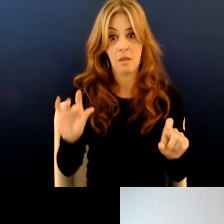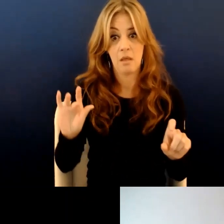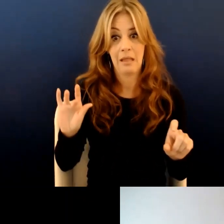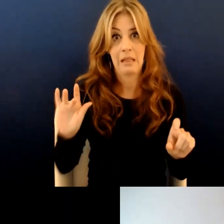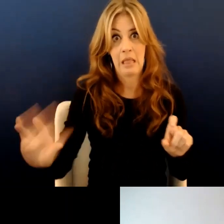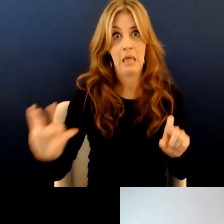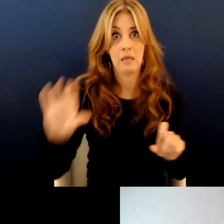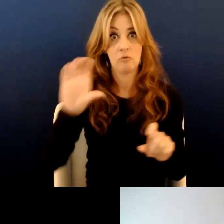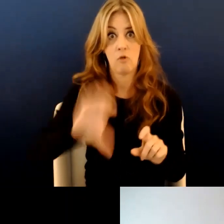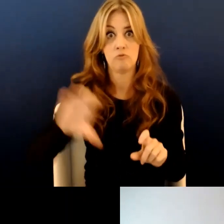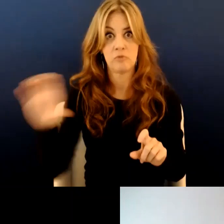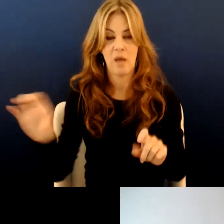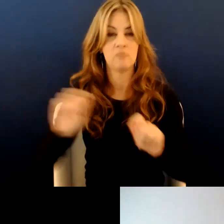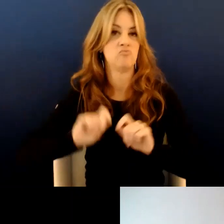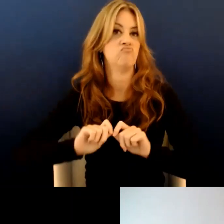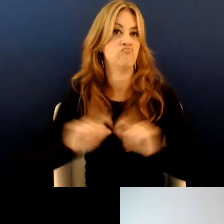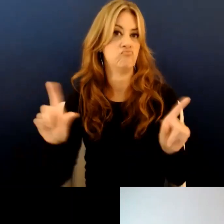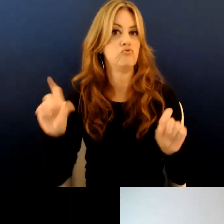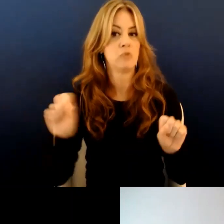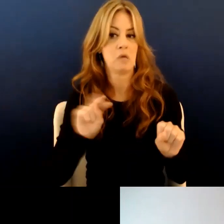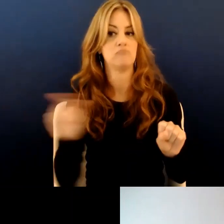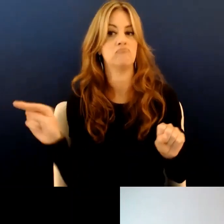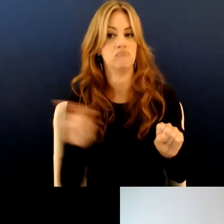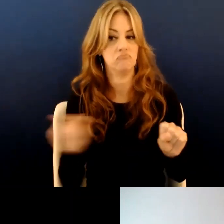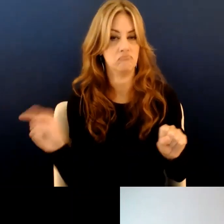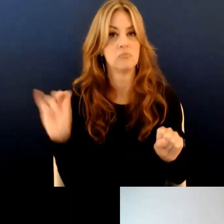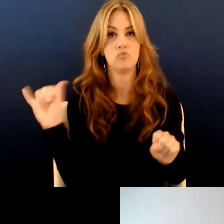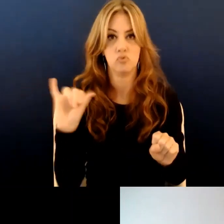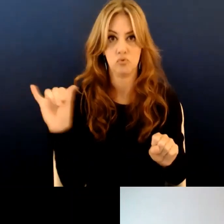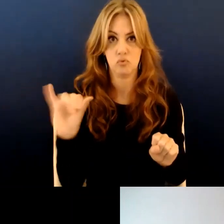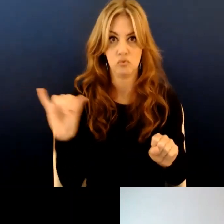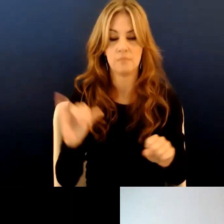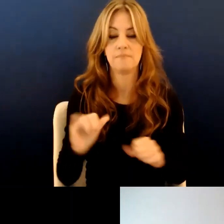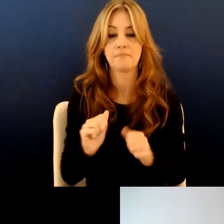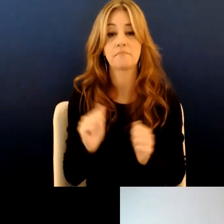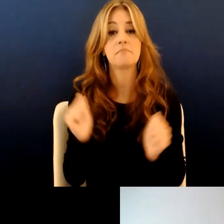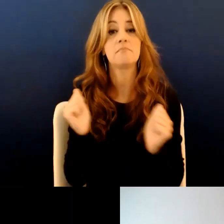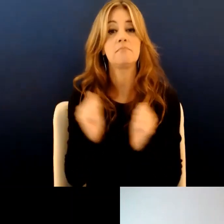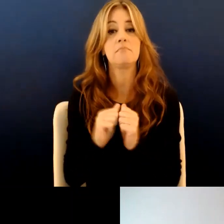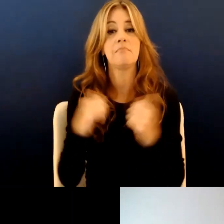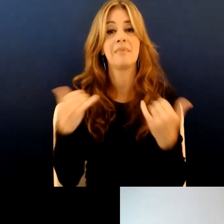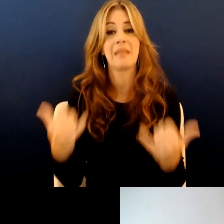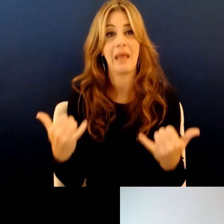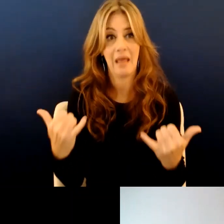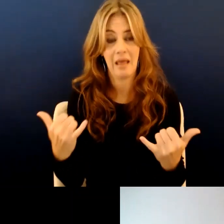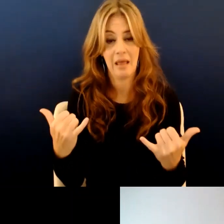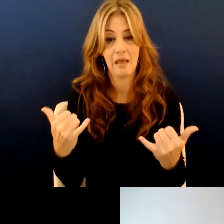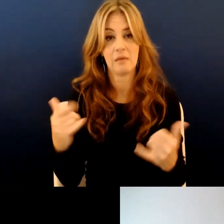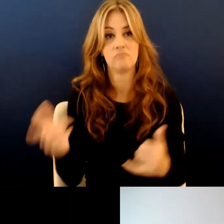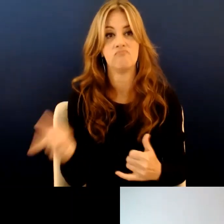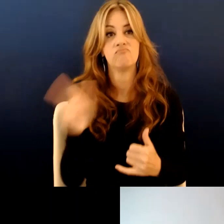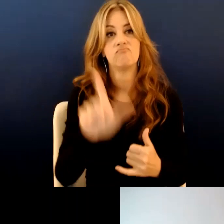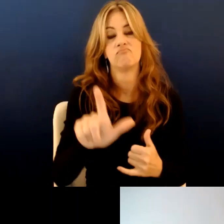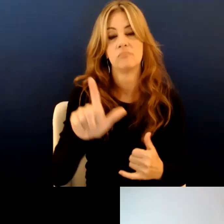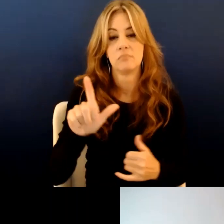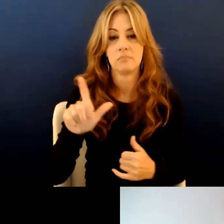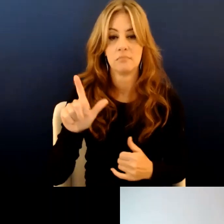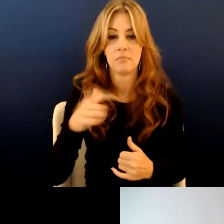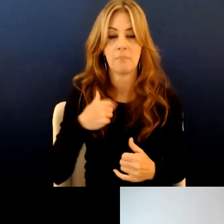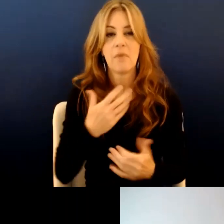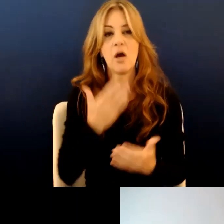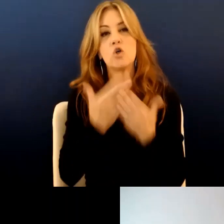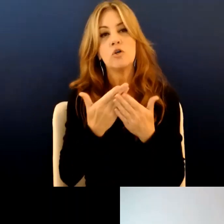closed captioning is also being provided by AERA. And with that background and context, let me turn it over to my good